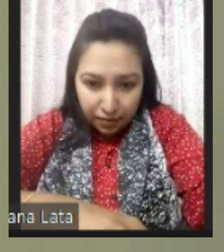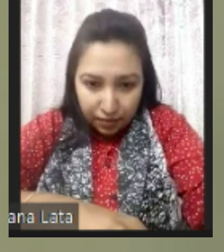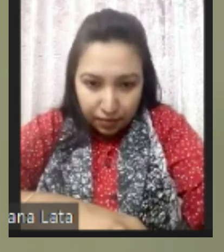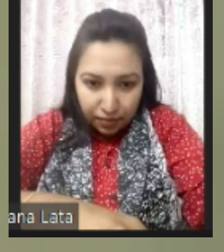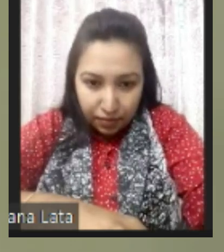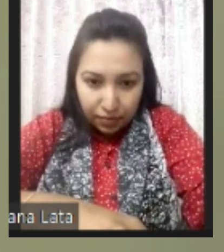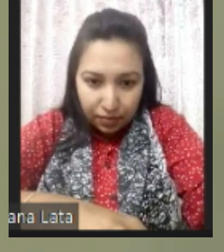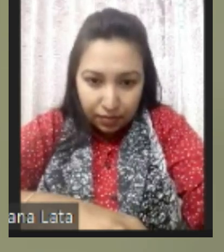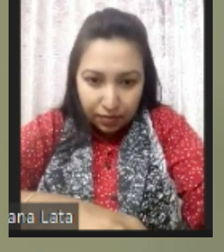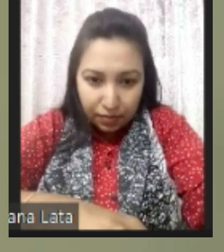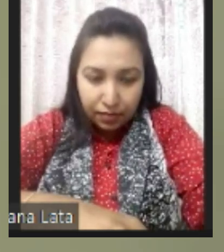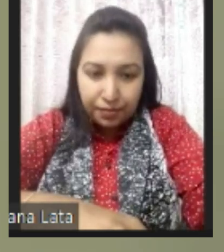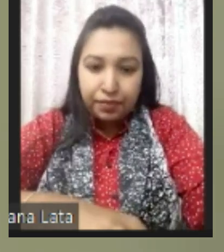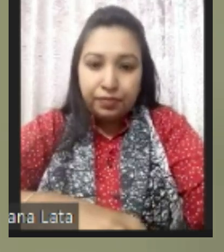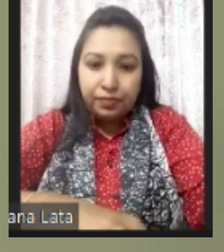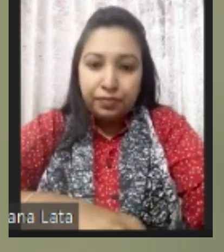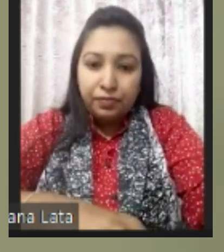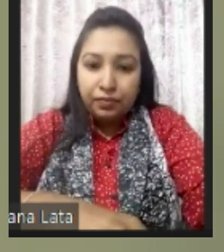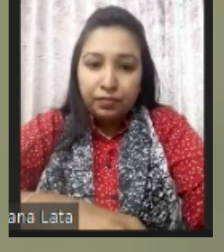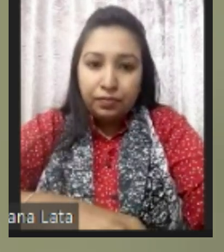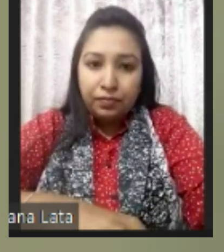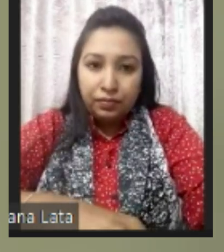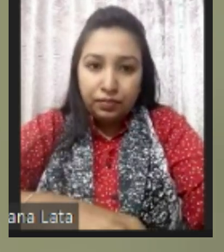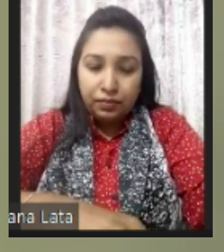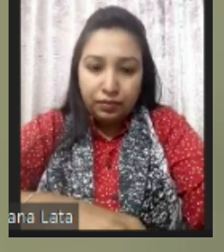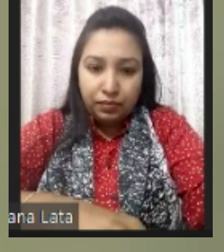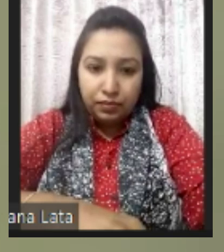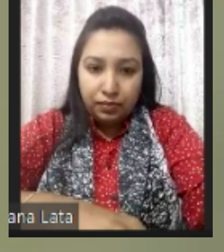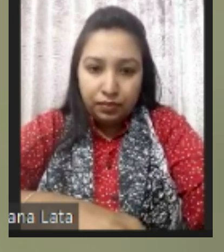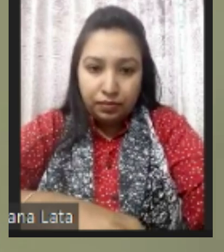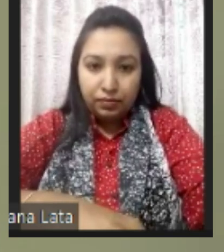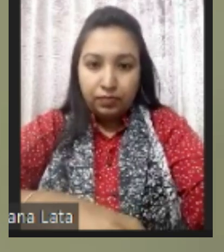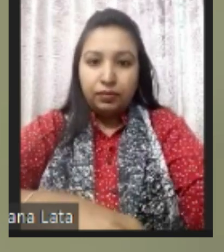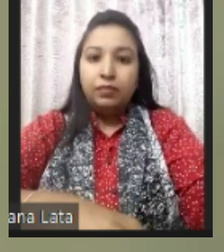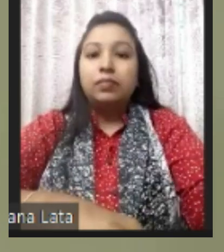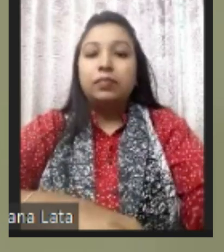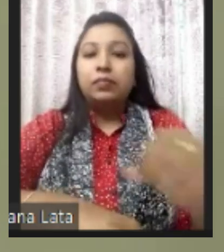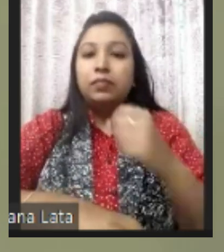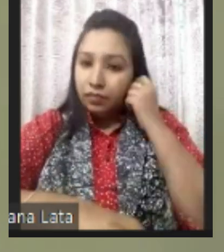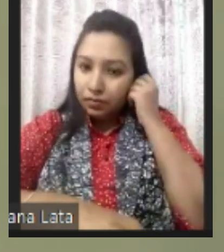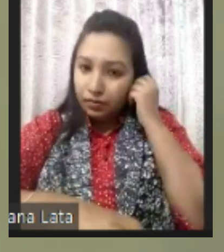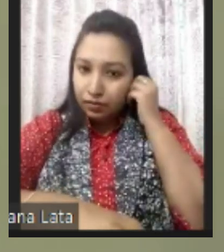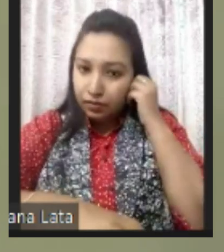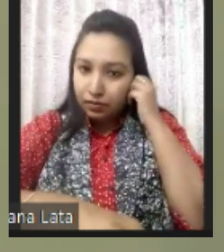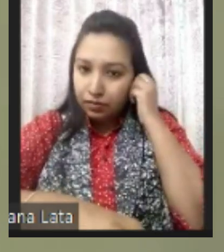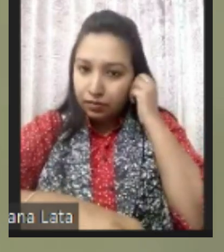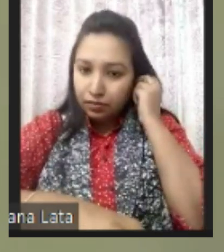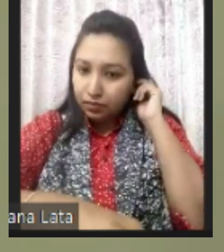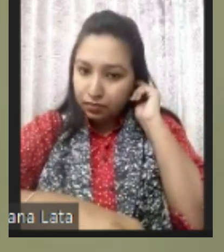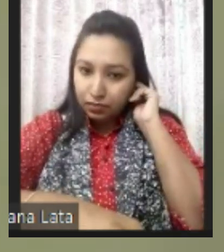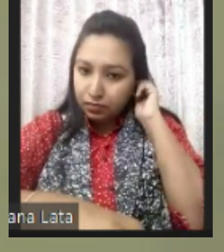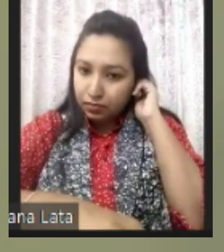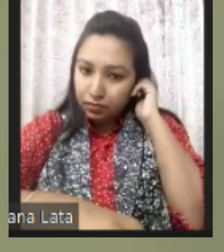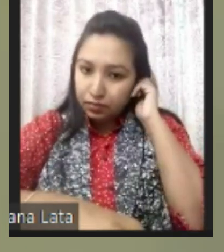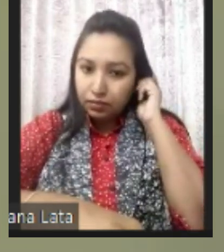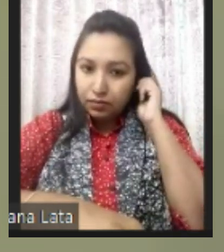wants to raise their hand, I'll see who's raising their hand and I will go to that person before we end with